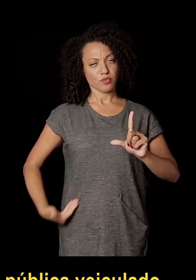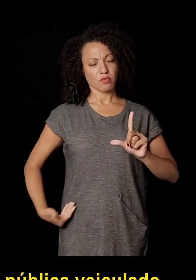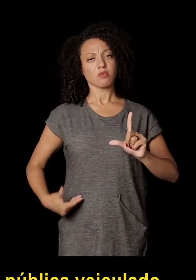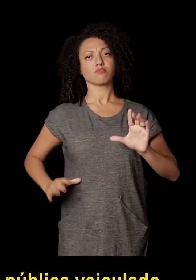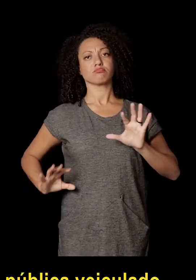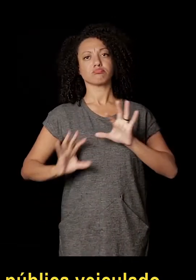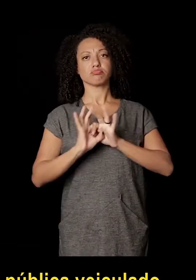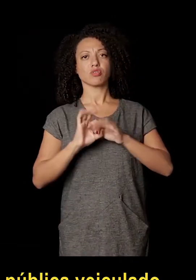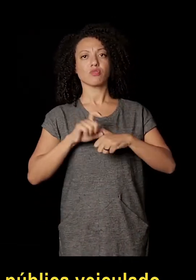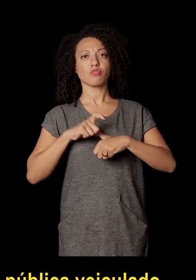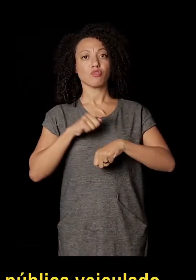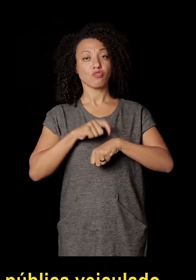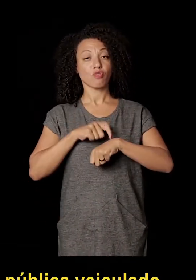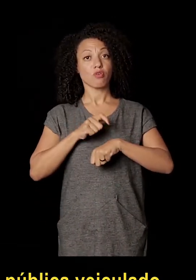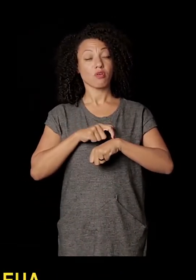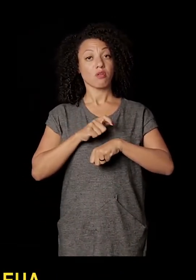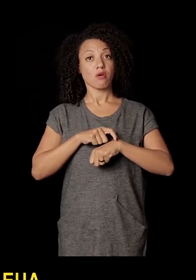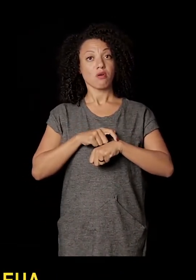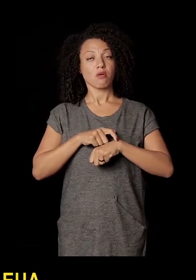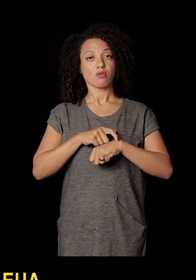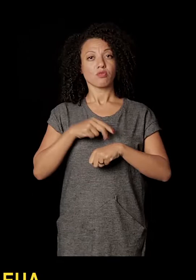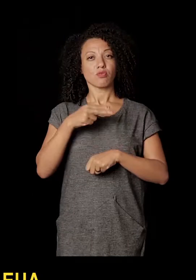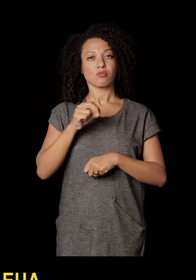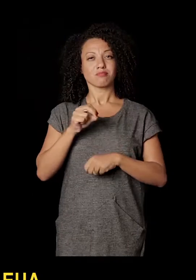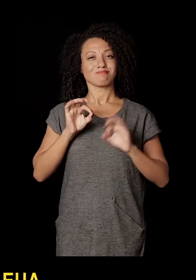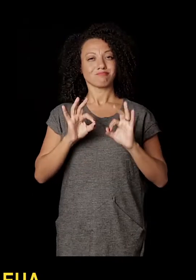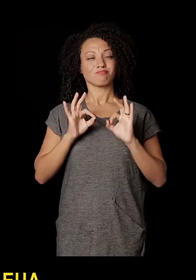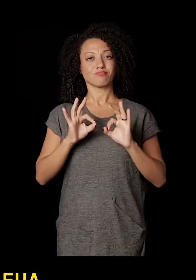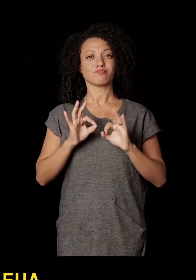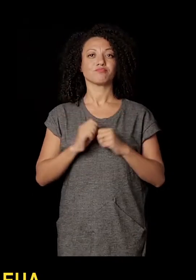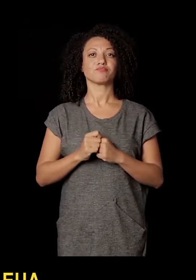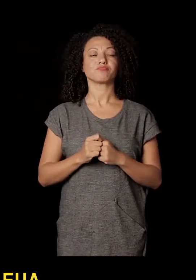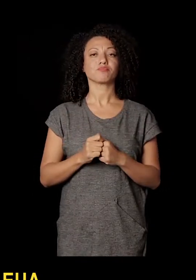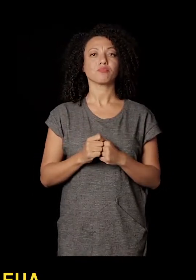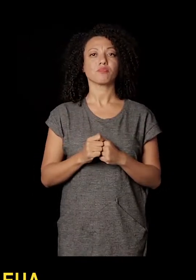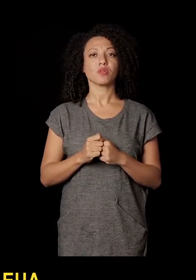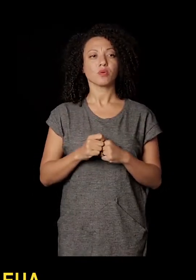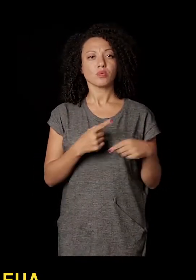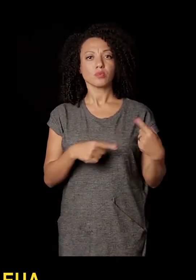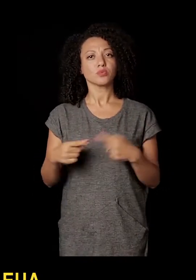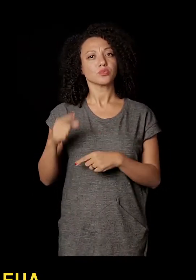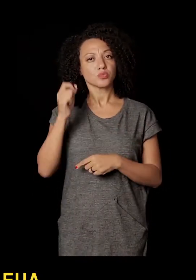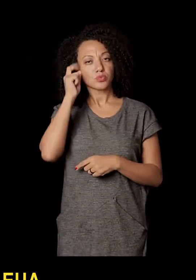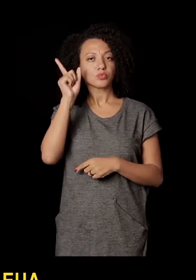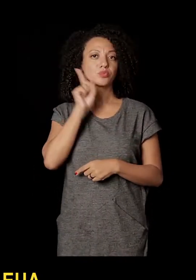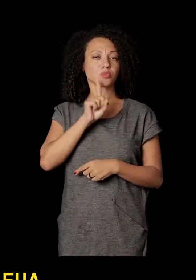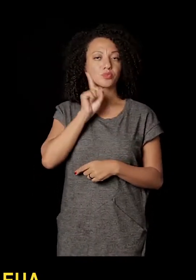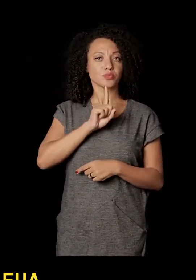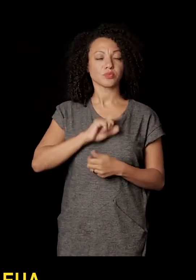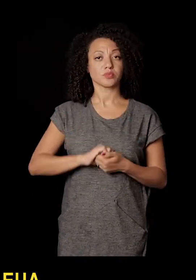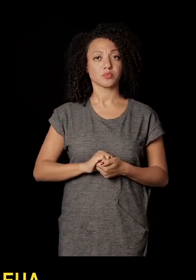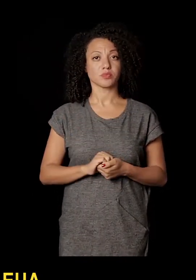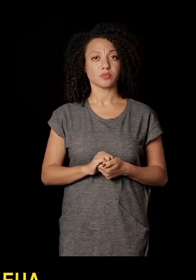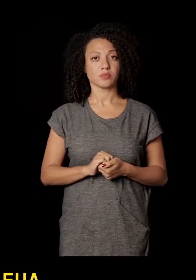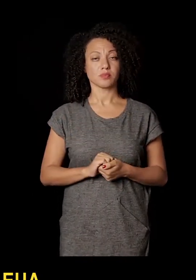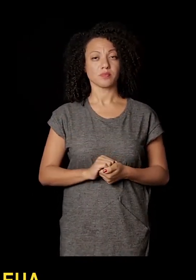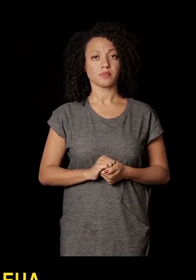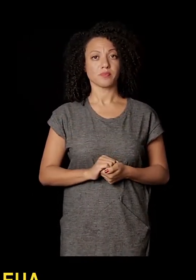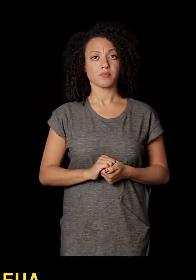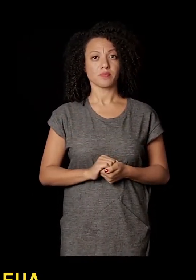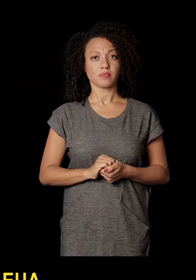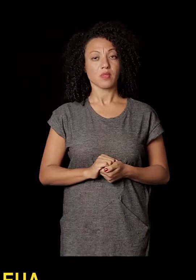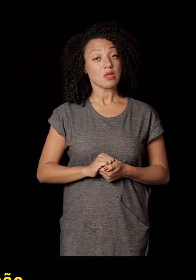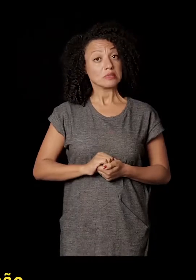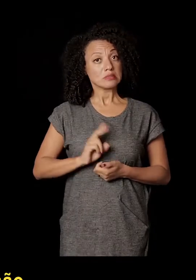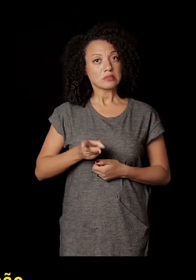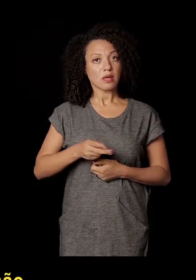primetime public television on politics and culture in the United States. Public Broadcast